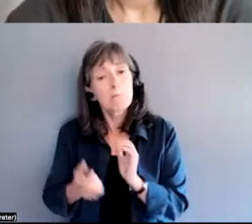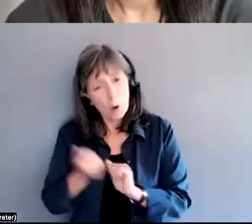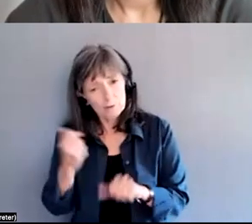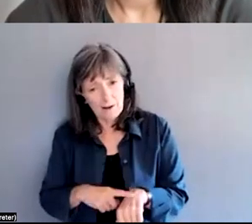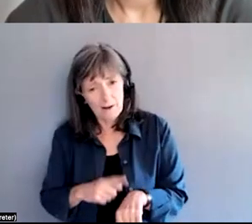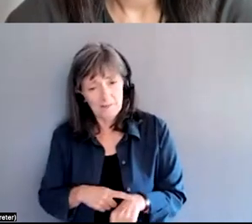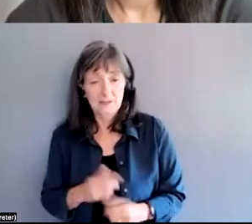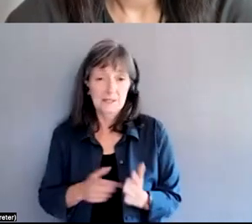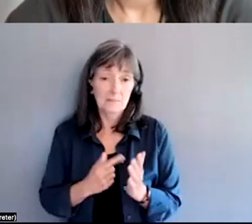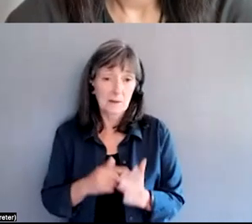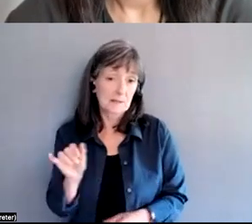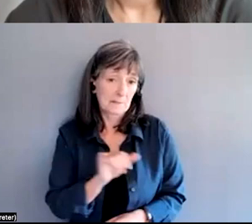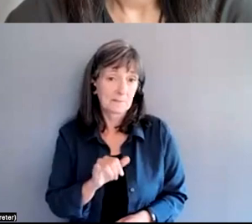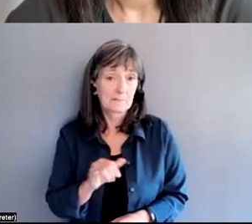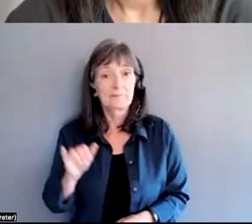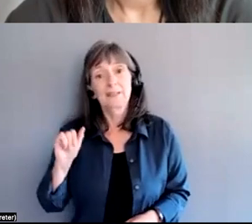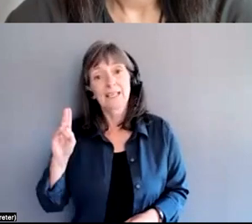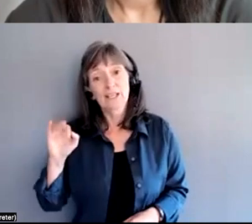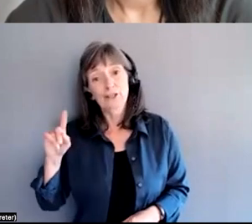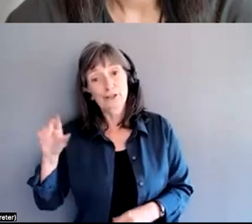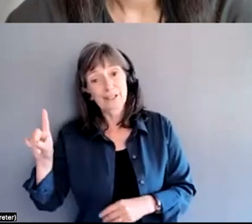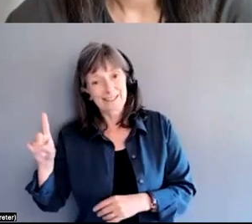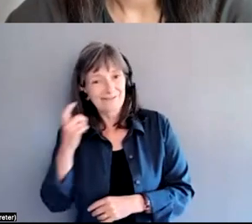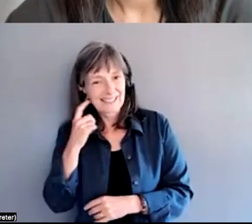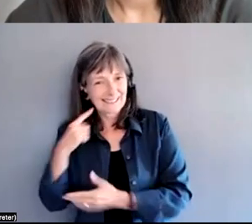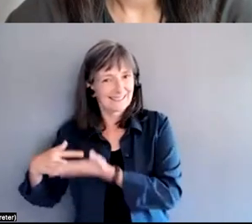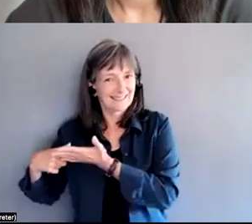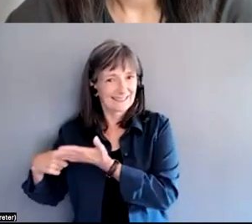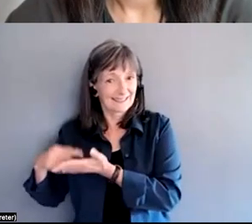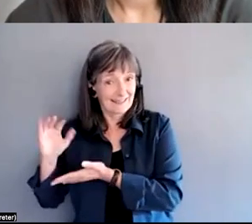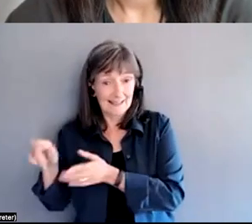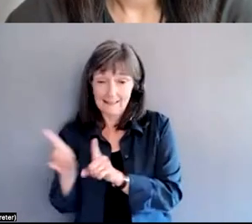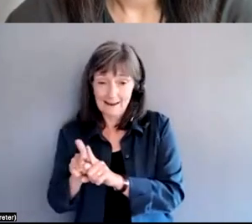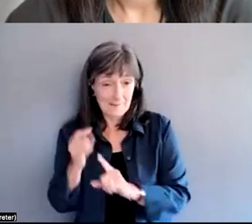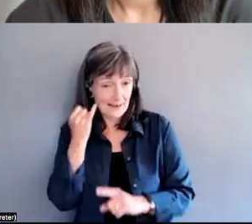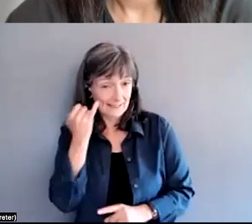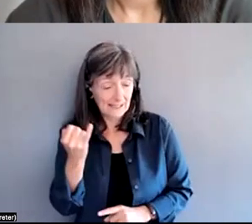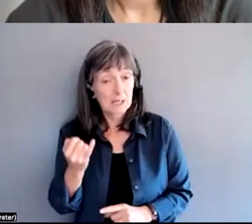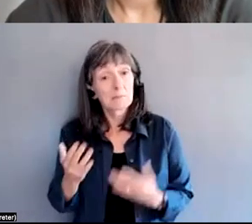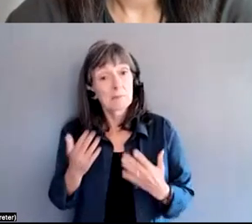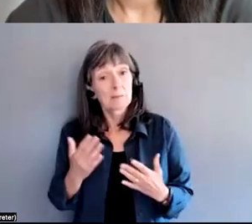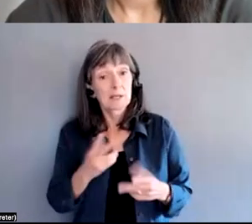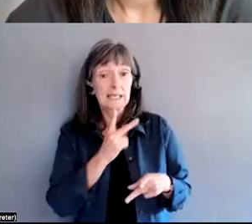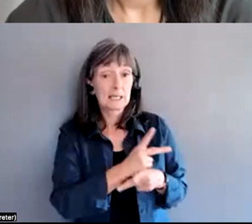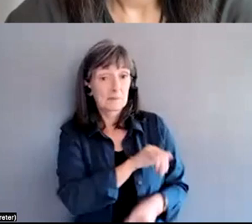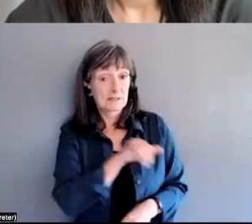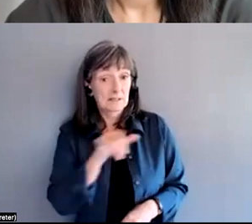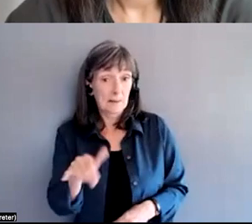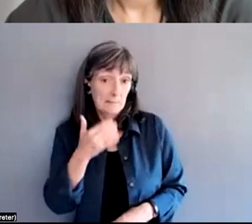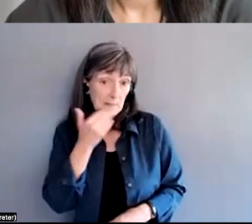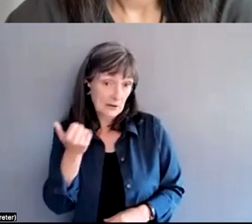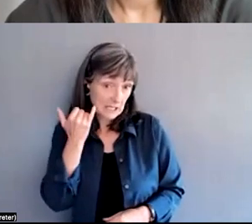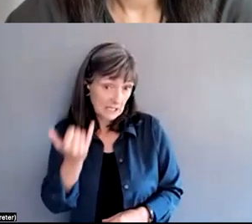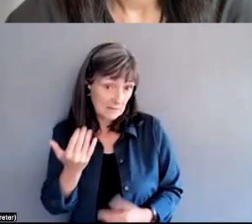Ingrid and I were actually talking about this on a different call about how it might actually make more sense to keep them the same. And I think that